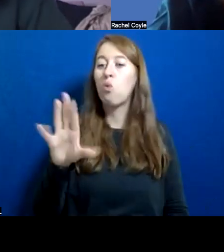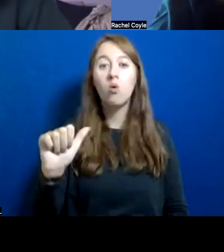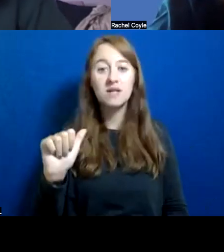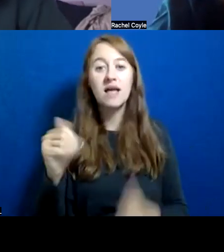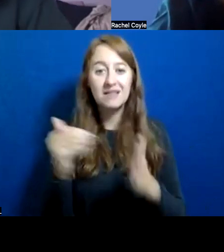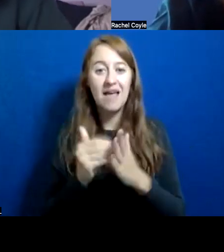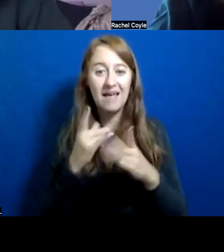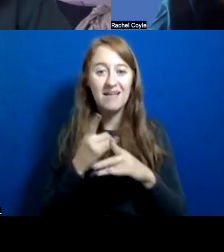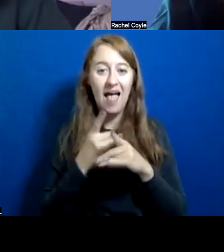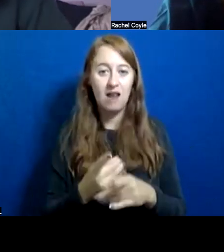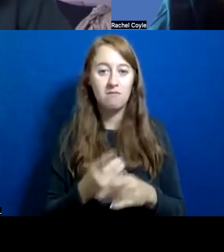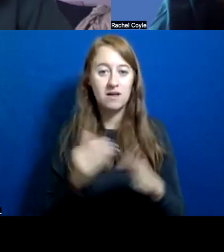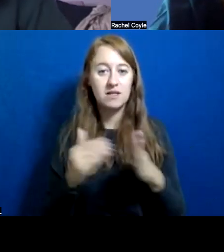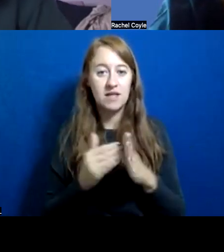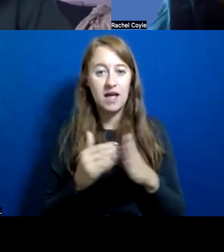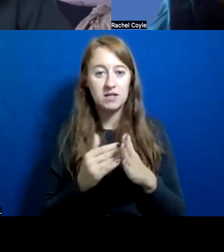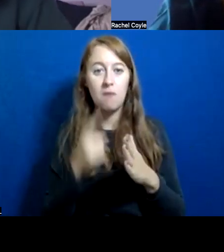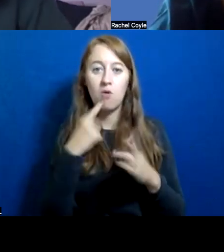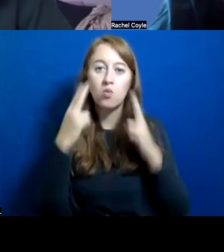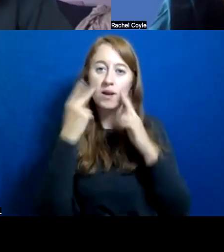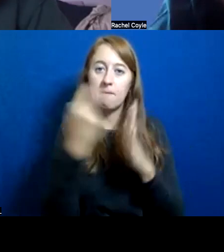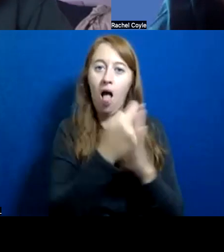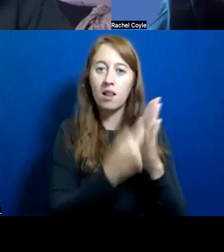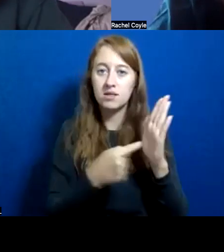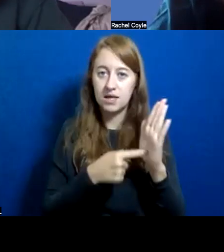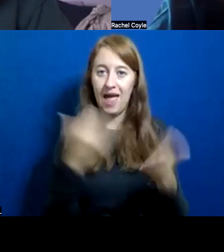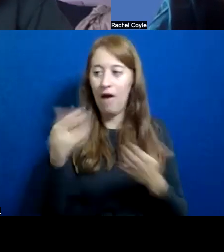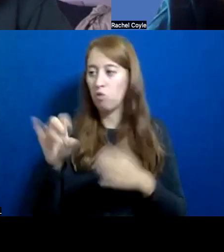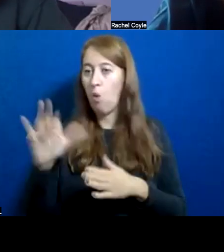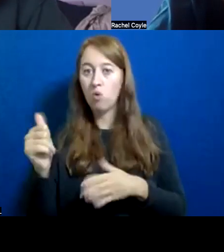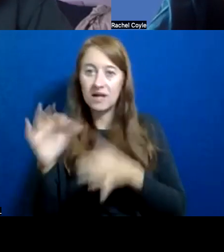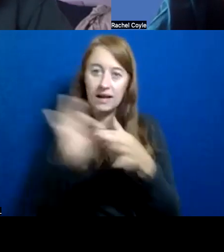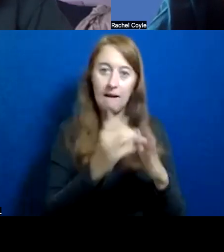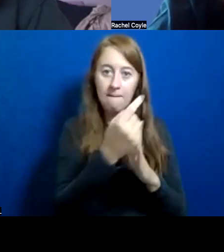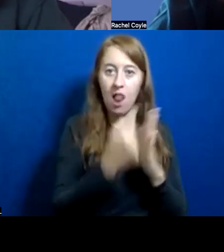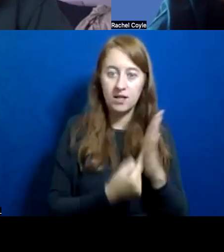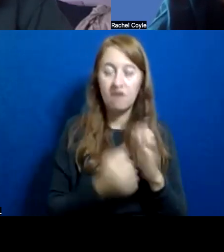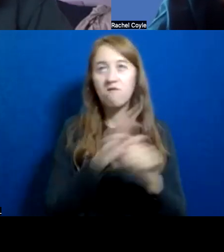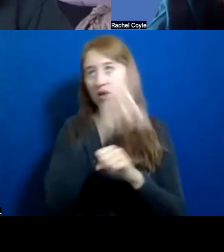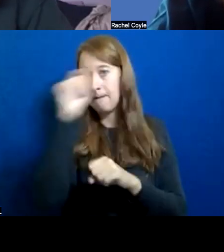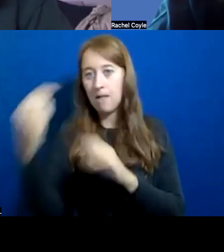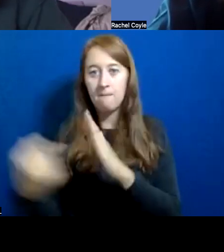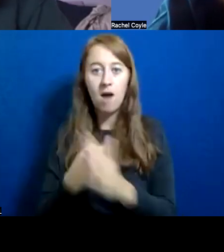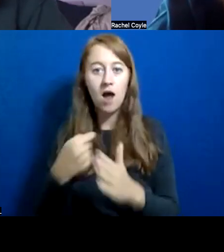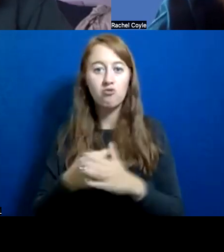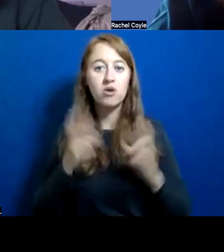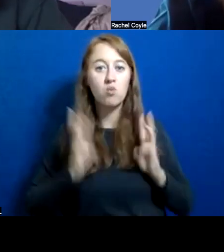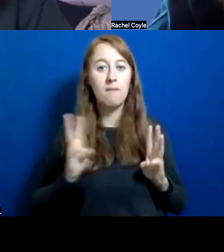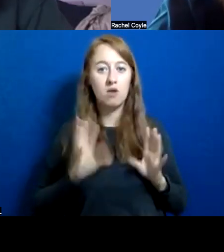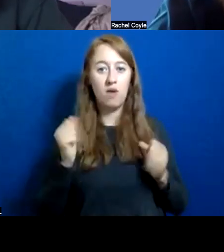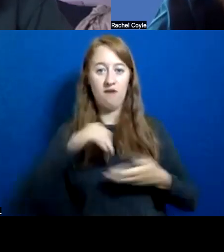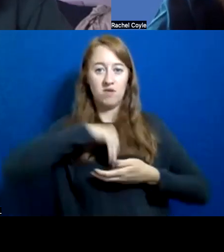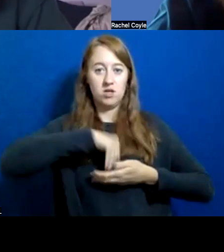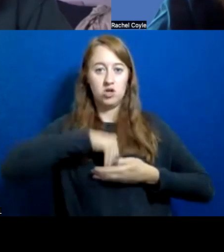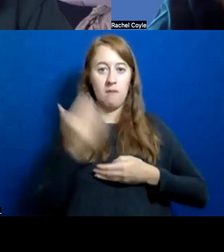other connection policies, for instance, when it comes to migrant women, for instance, I mentioned the internalized barrier, you know, so one of our members does a lot